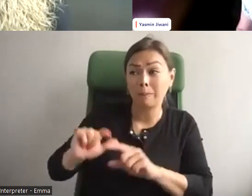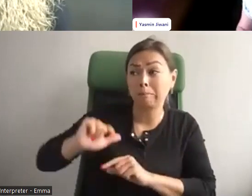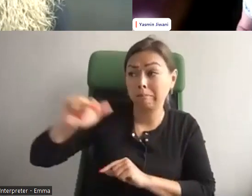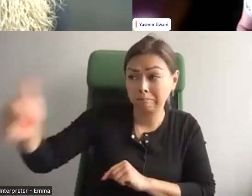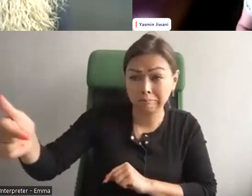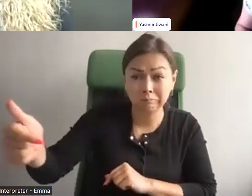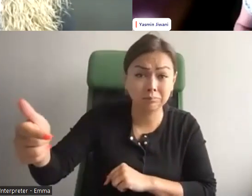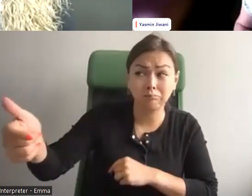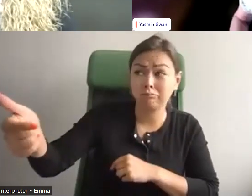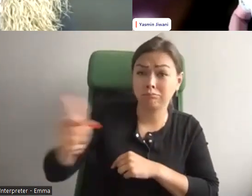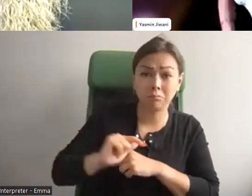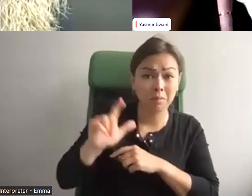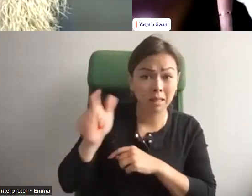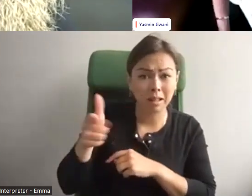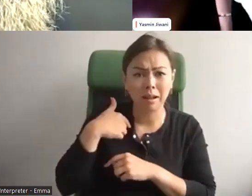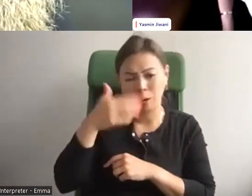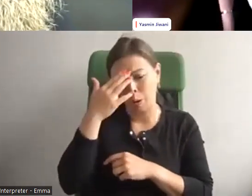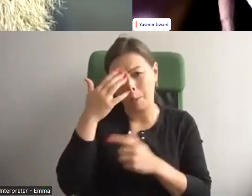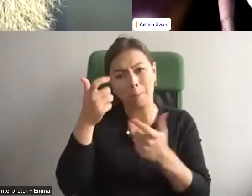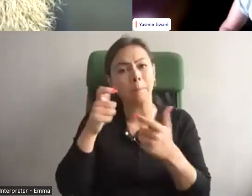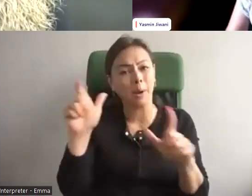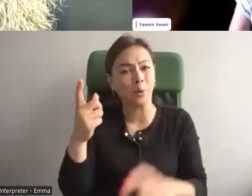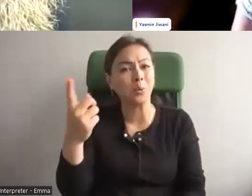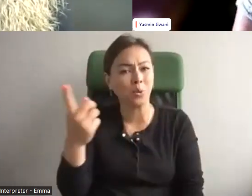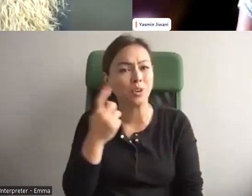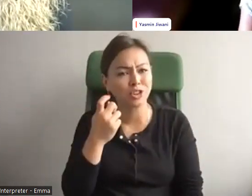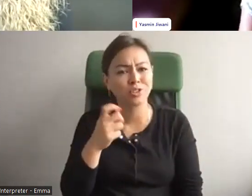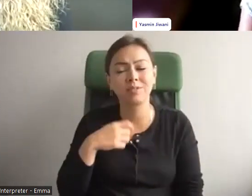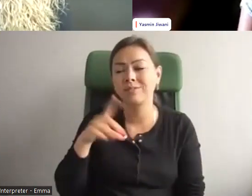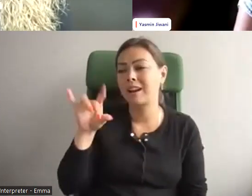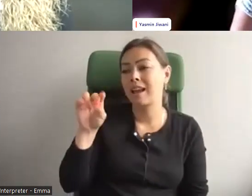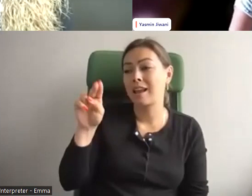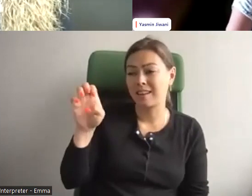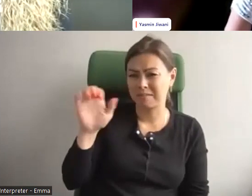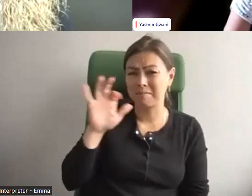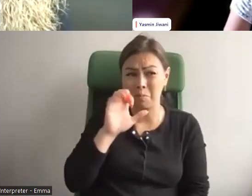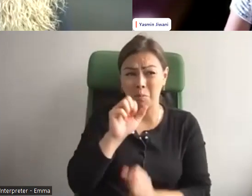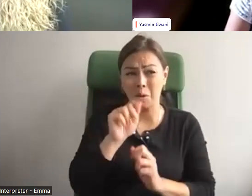big question. It is. I'll do that, Jennifer. I'll Okay. come back to you.